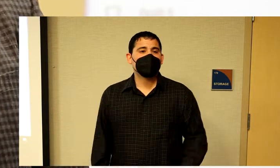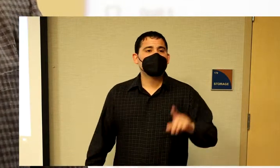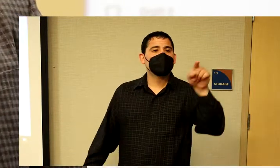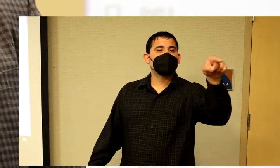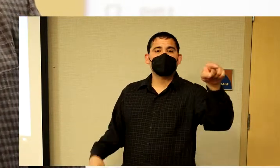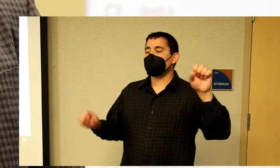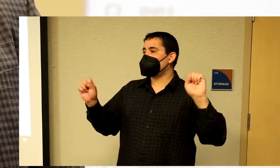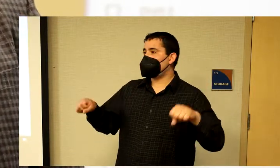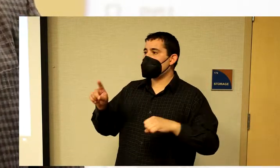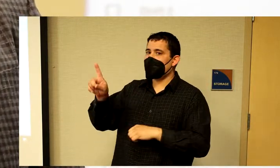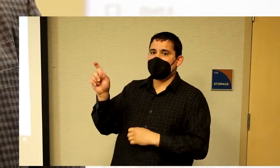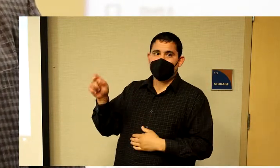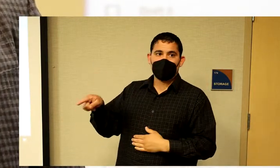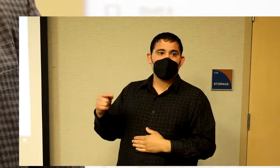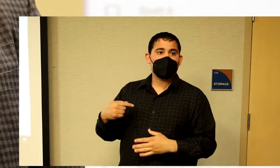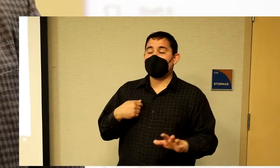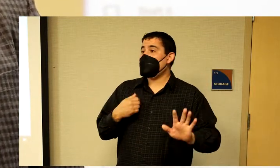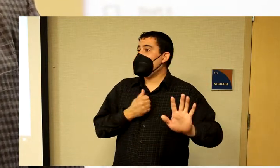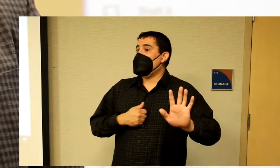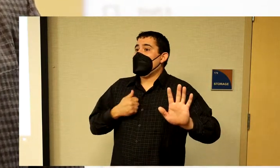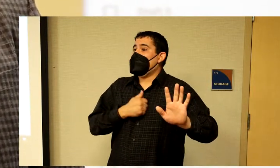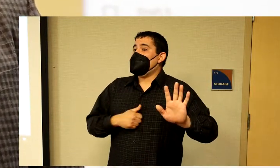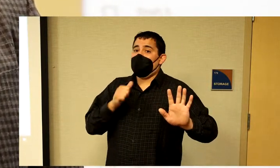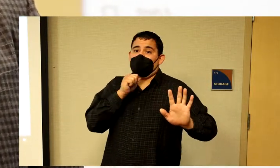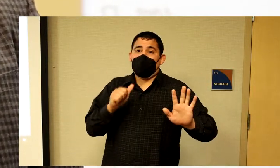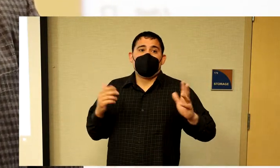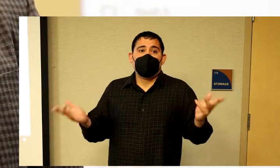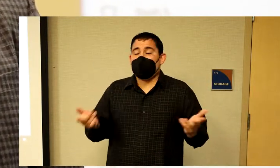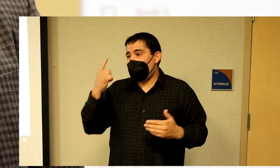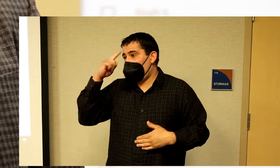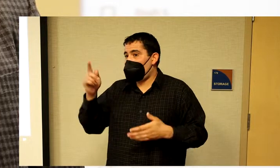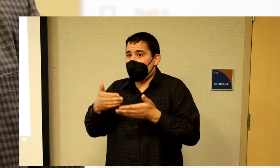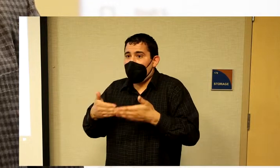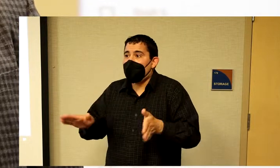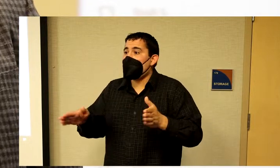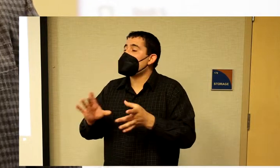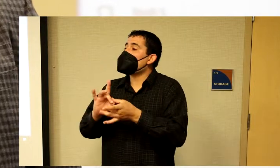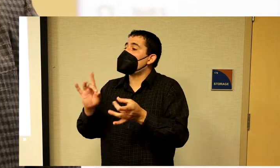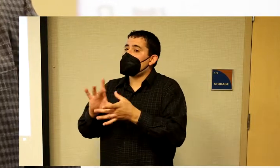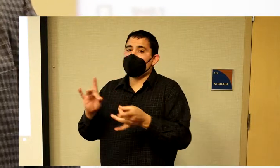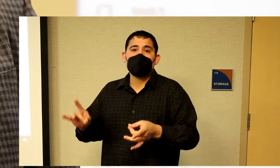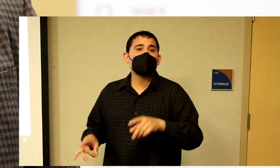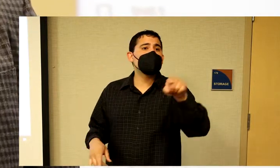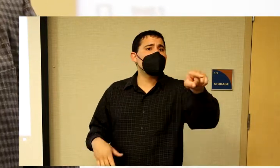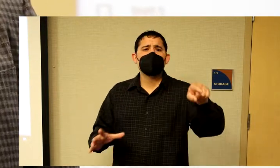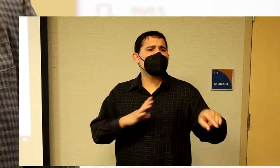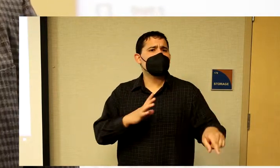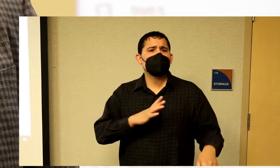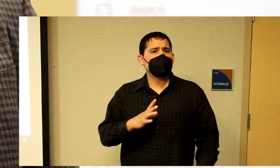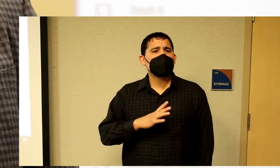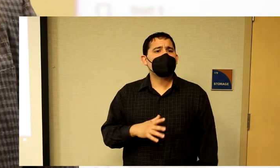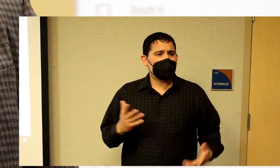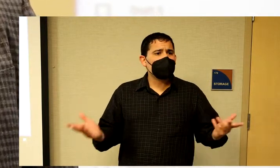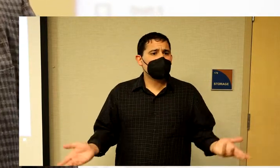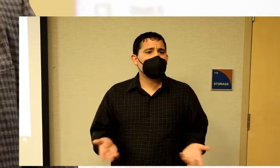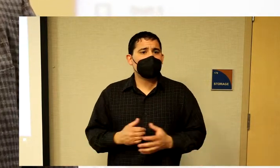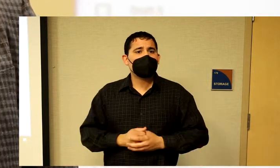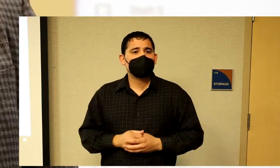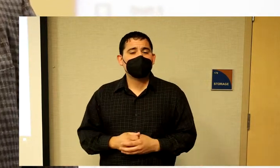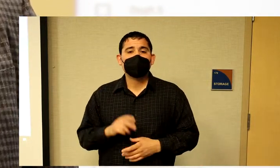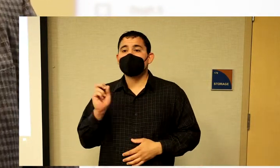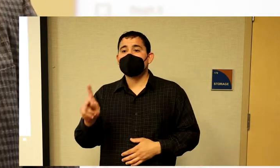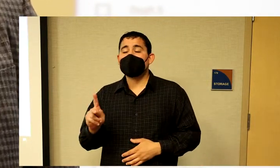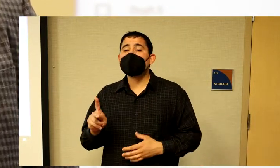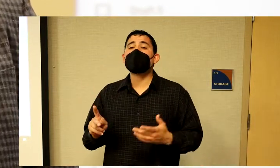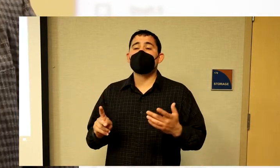Yes, I do. I apologize, I didn't get here in time for public comment. Lucia Vasquez. Public comment is the whole meeting. Right, You're okay. So, first of all,